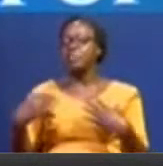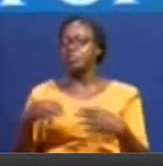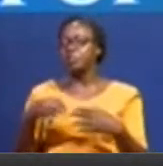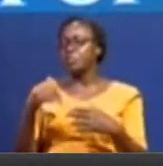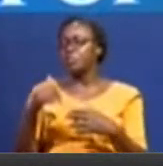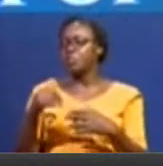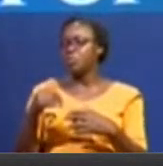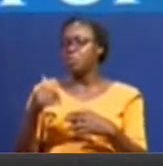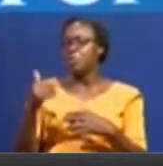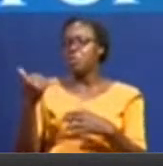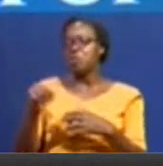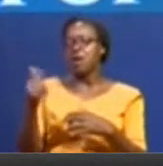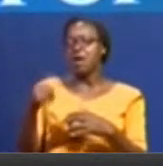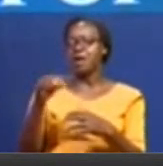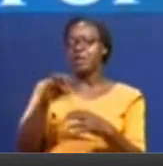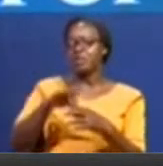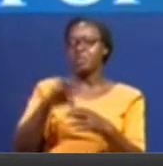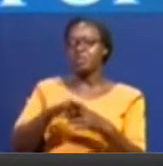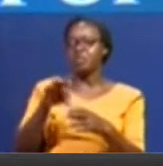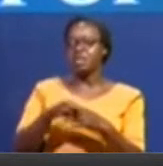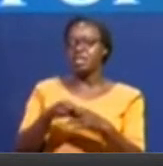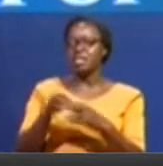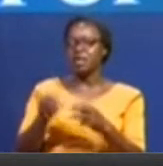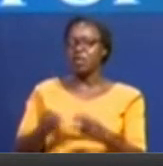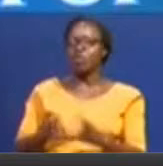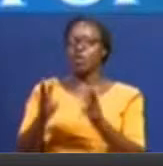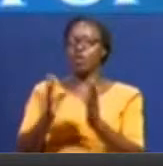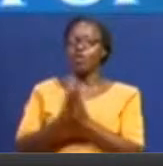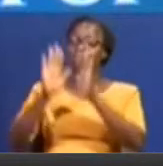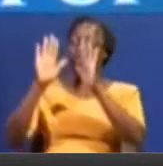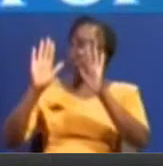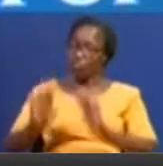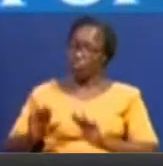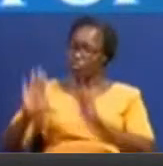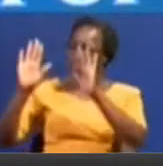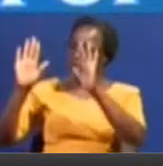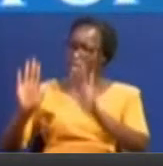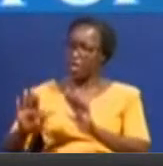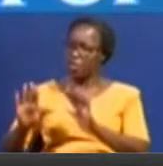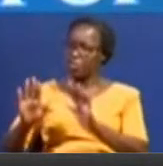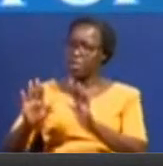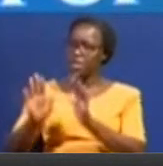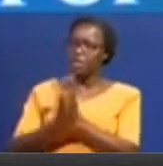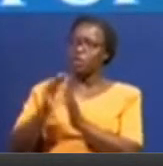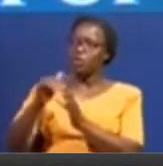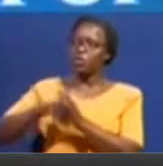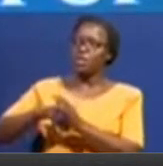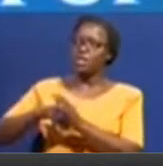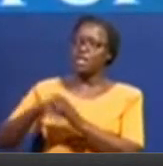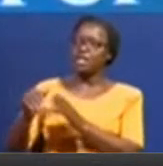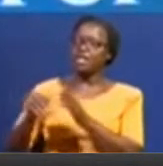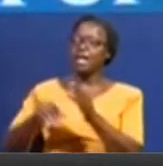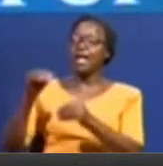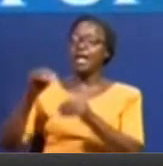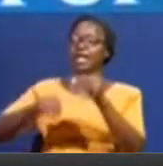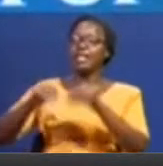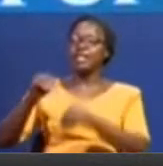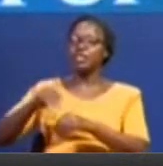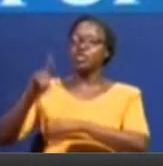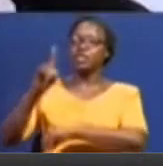yet gone to the polling station. It's actually a form of campaigns which are within on the election day.